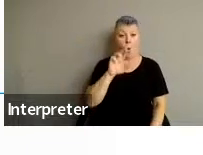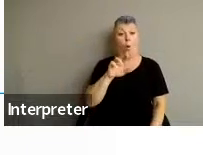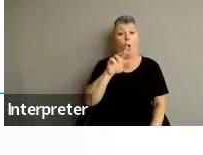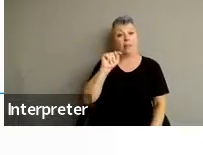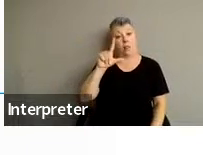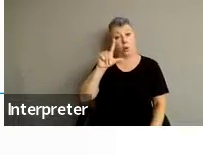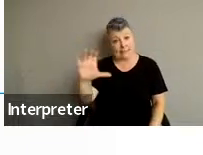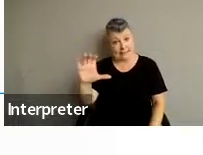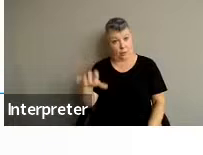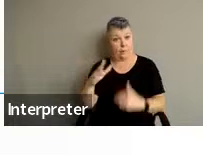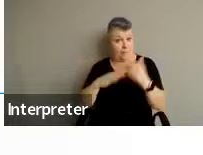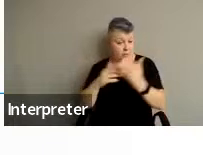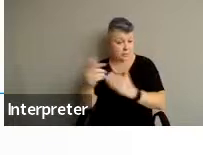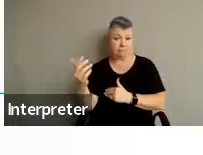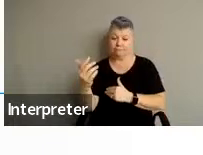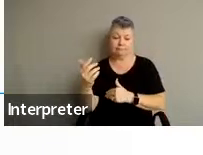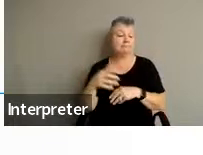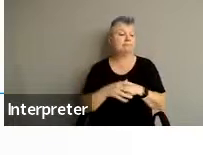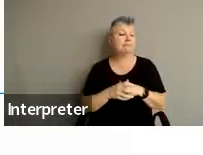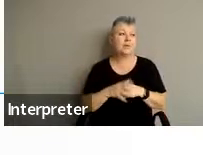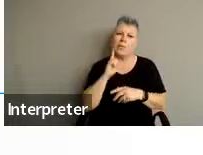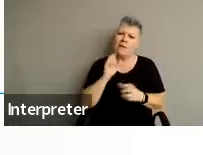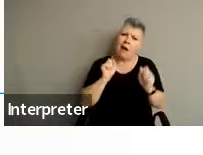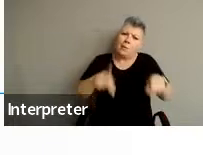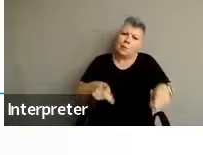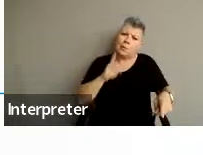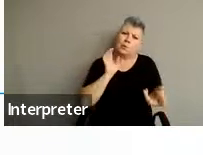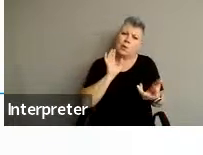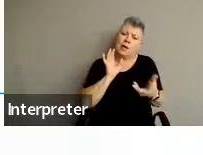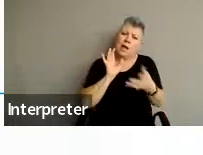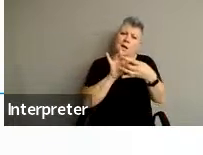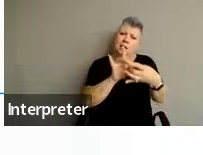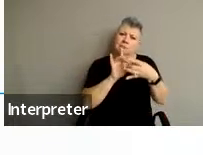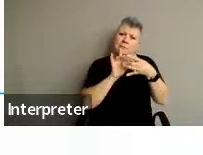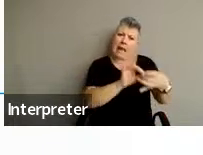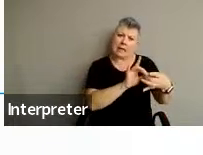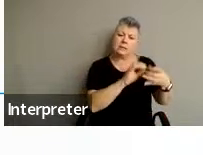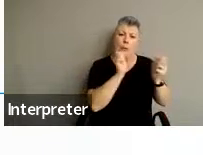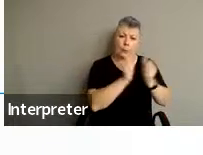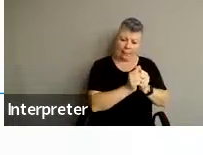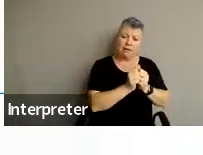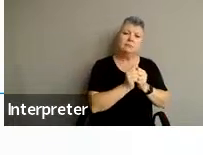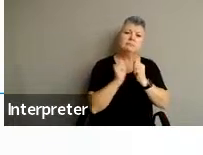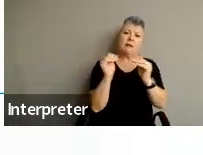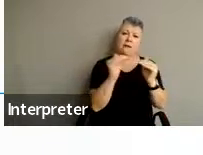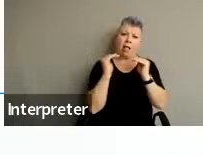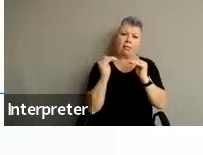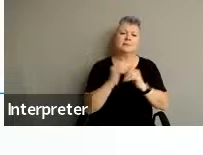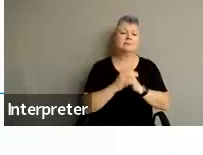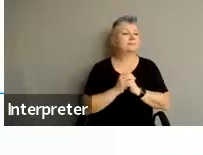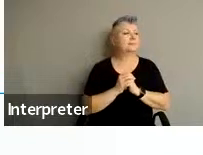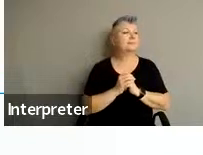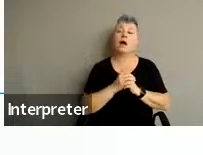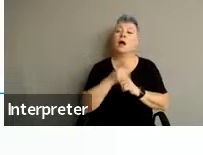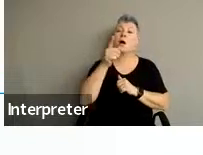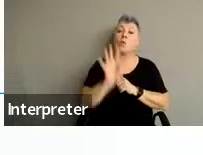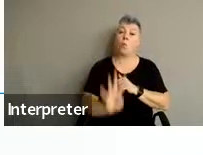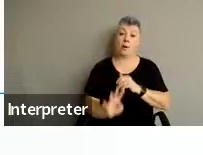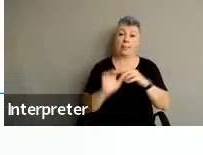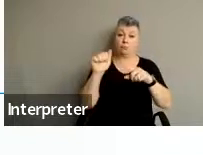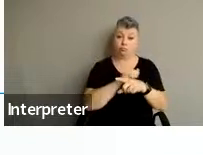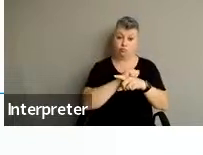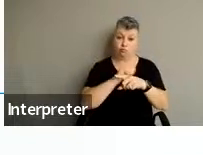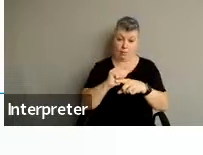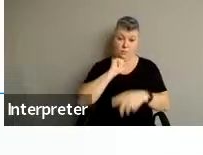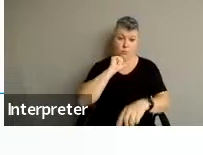that they have an opportunity to connect with some of their colleagues. Quarterly trainings, we've kind of set up a schedule for those